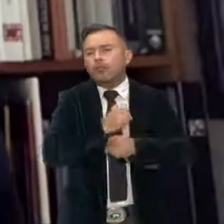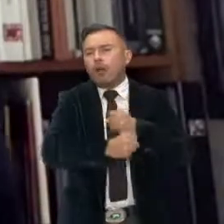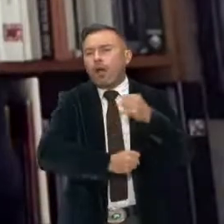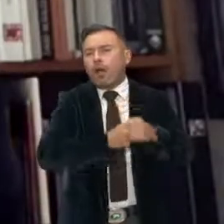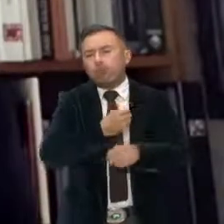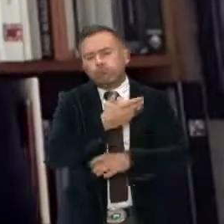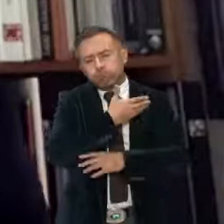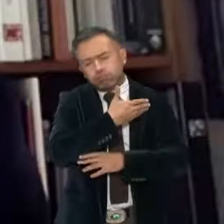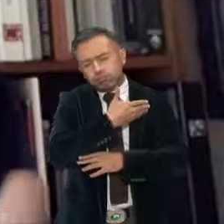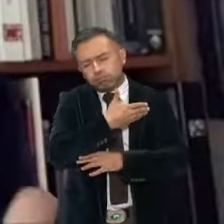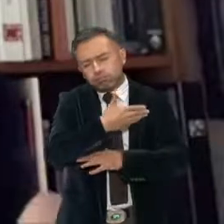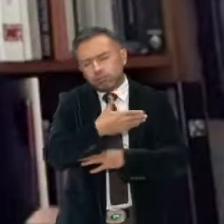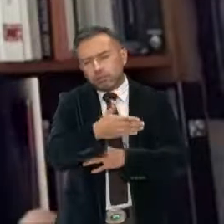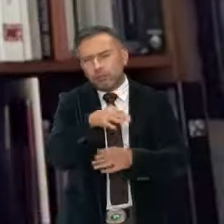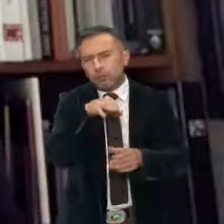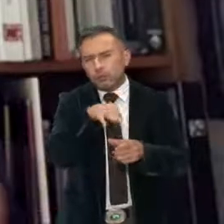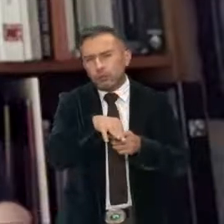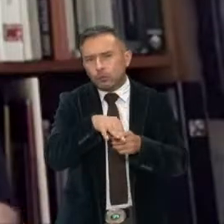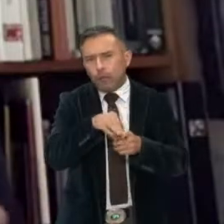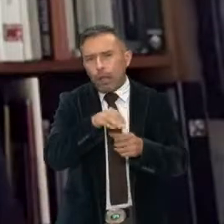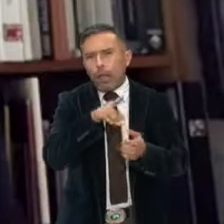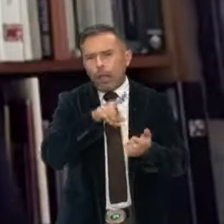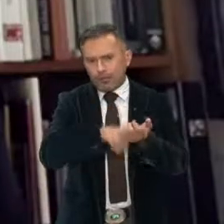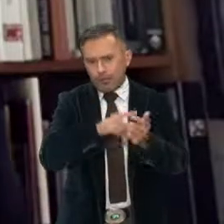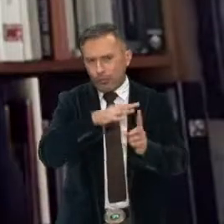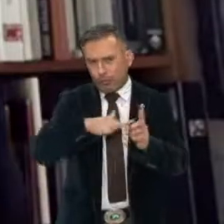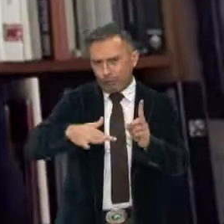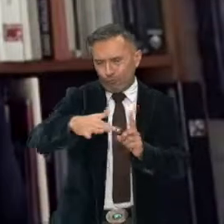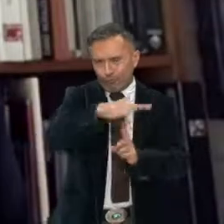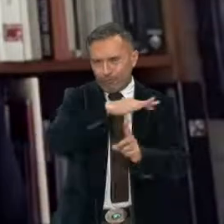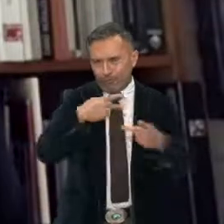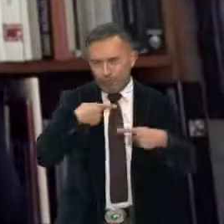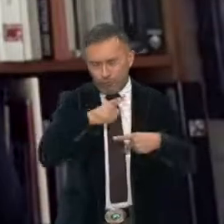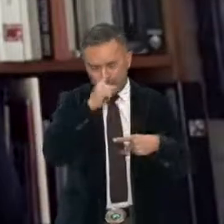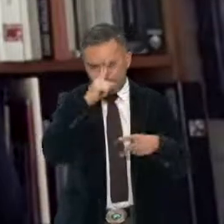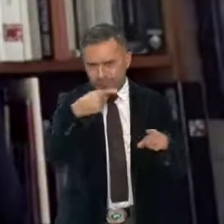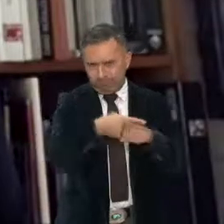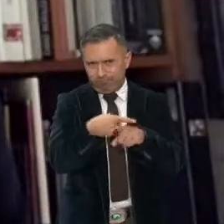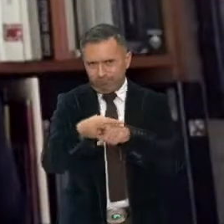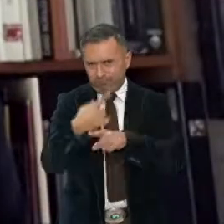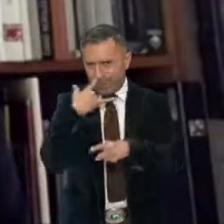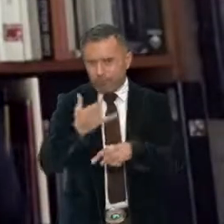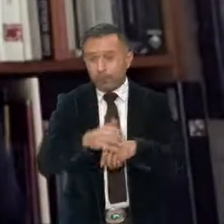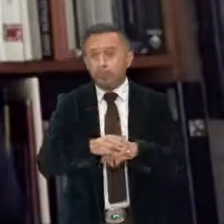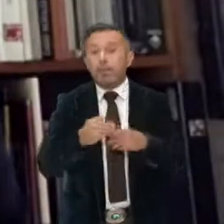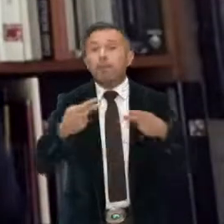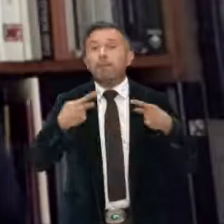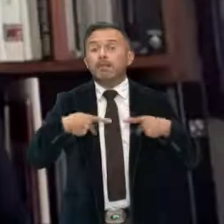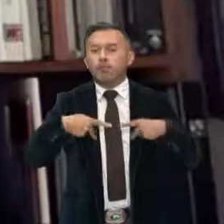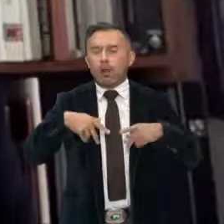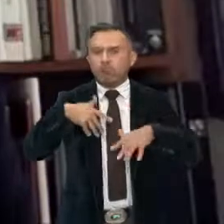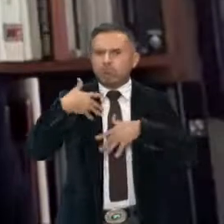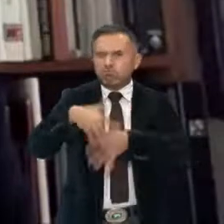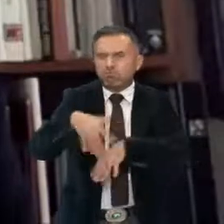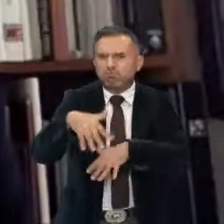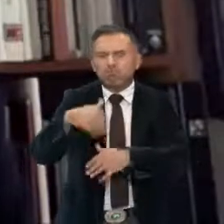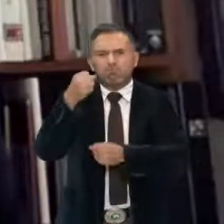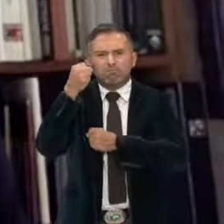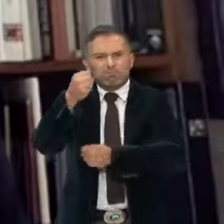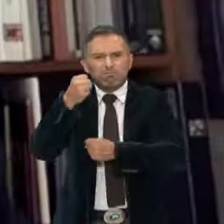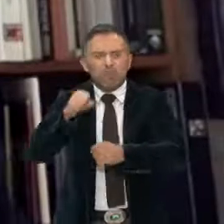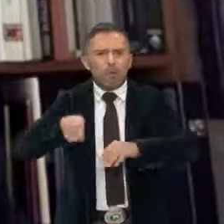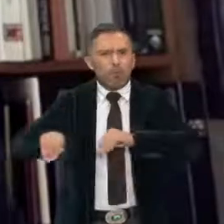historical tradition that is like a paradox, being a quite